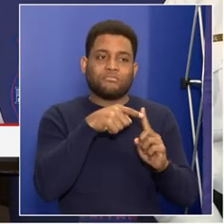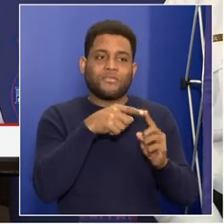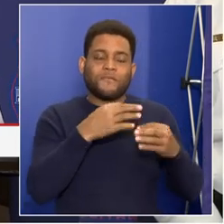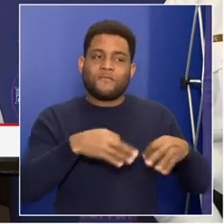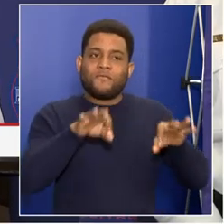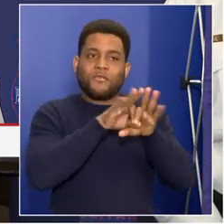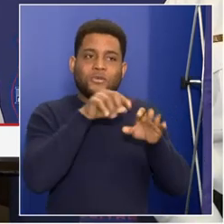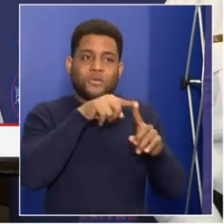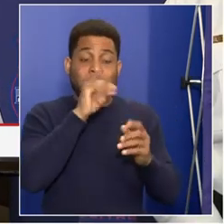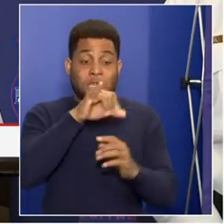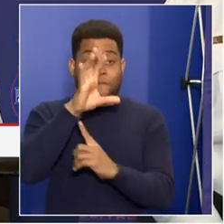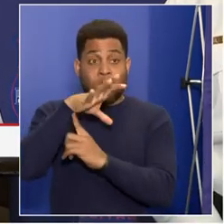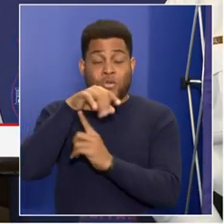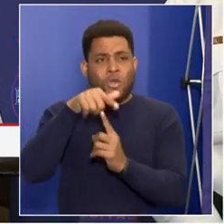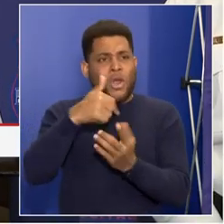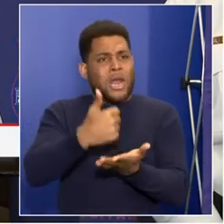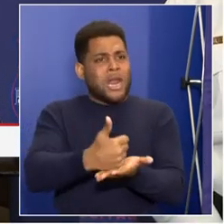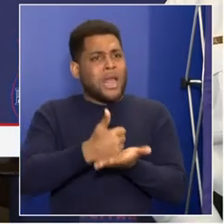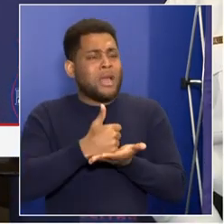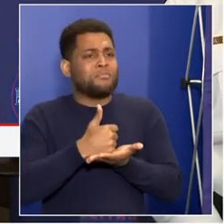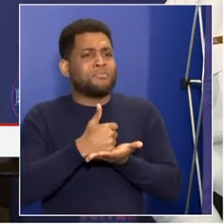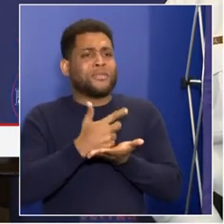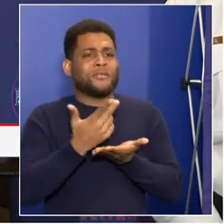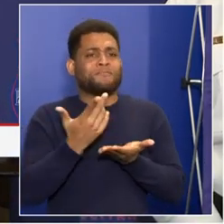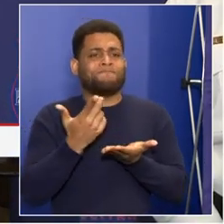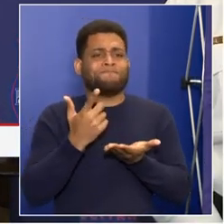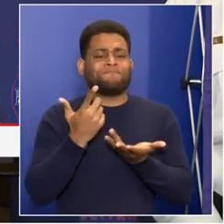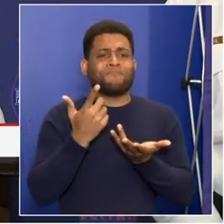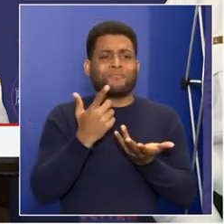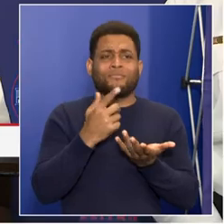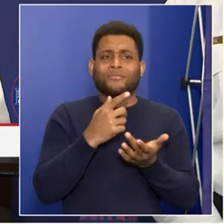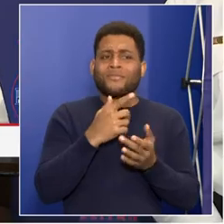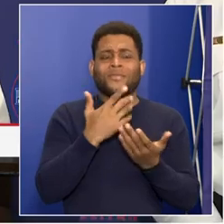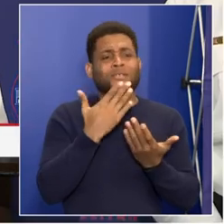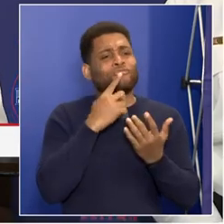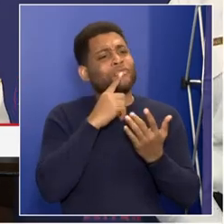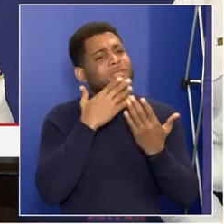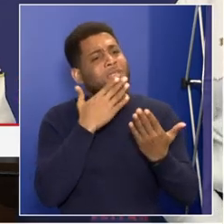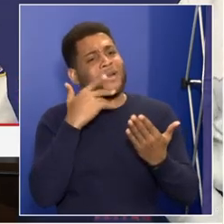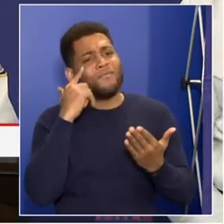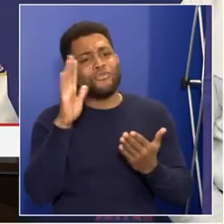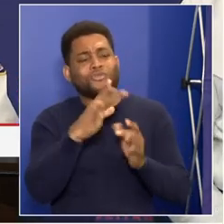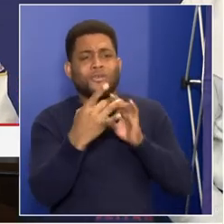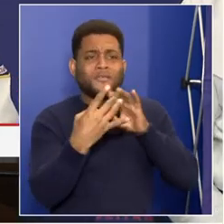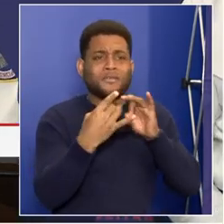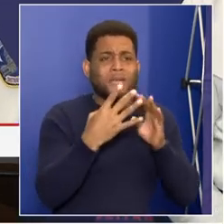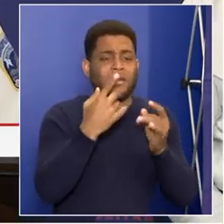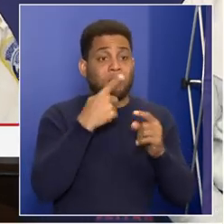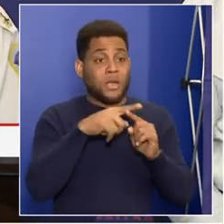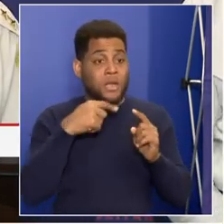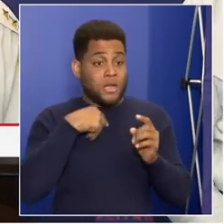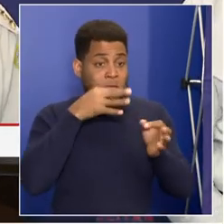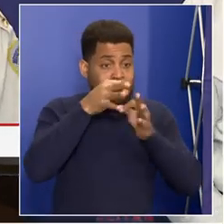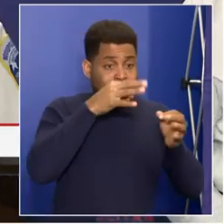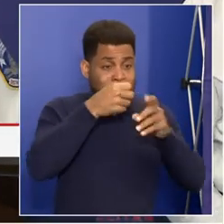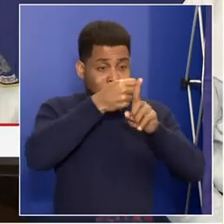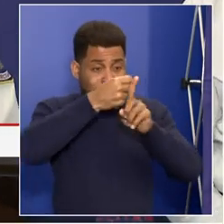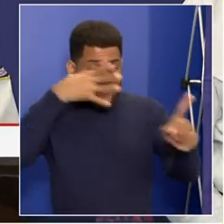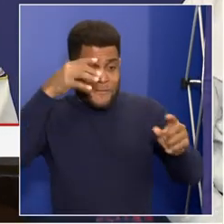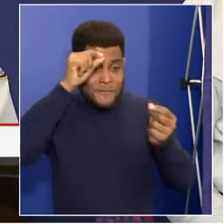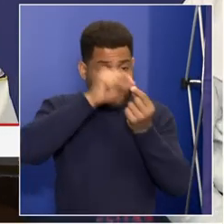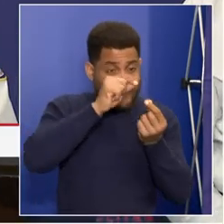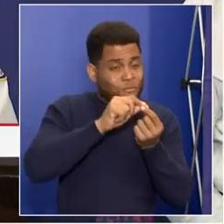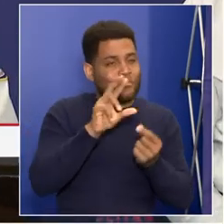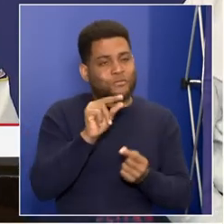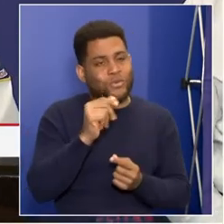advance the case, and we thank the community for the tips they provided. But as far as the specifics, I wouldn't be able to get into them right now. And how many do we think you